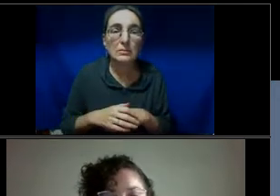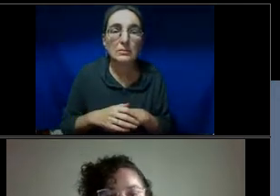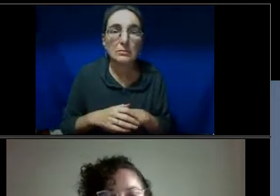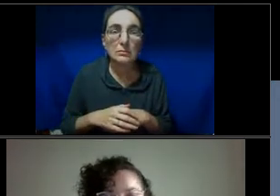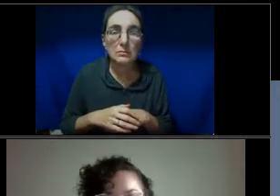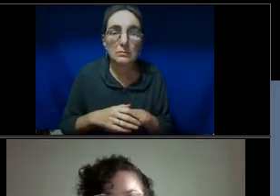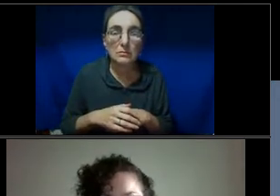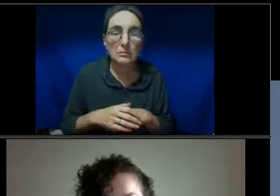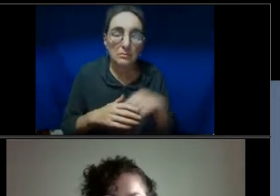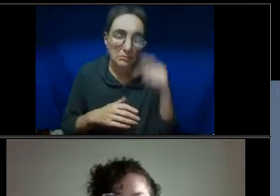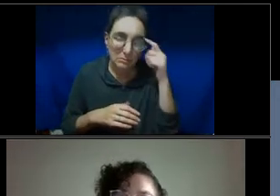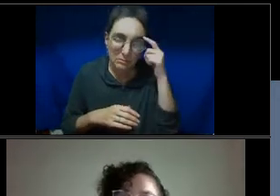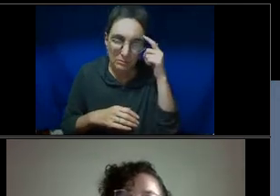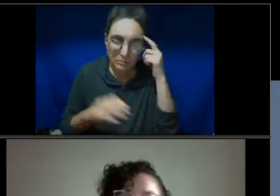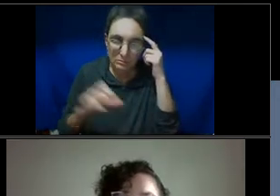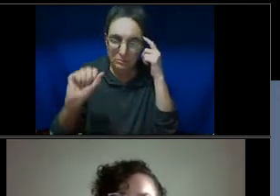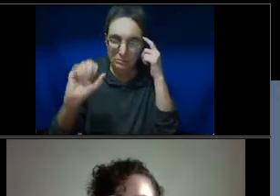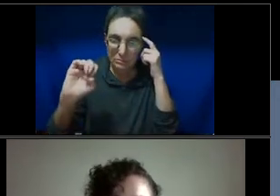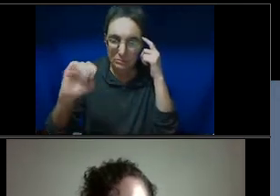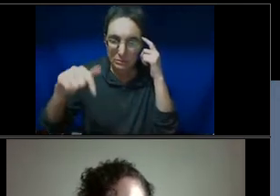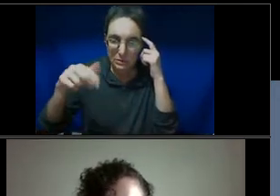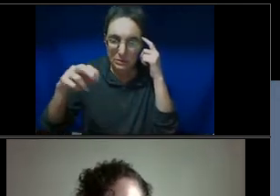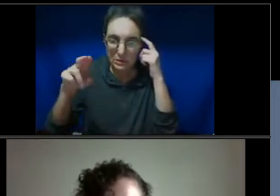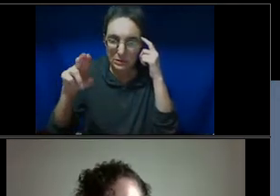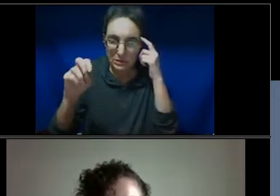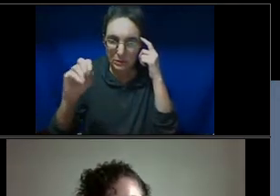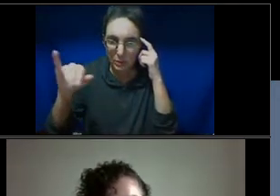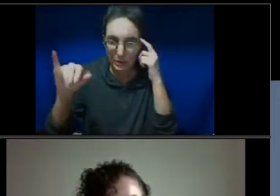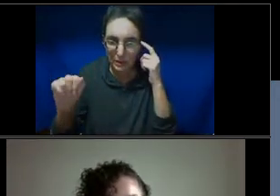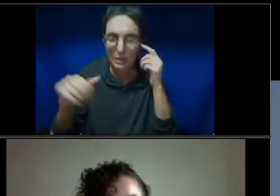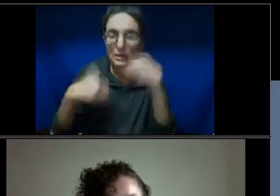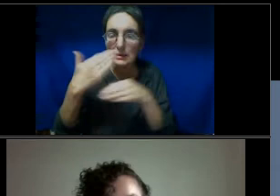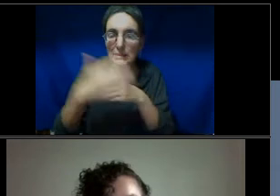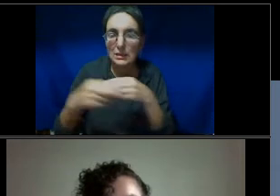Sequoia, Avital, and Amar. Next slide, please.